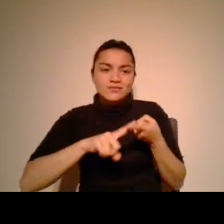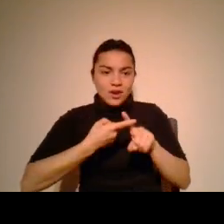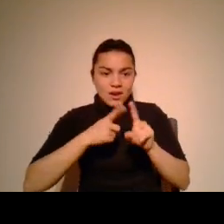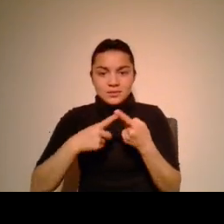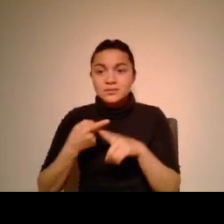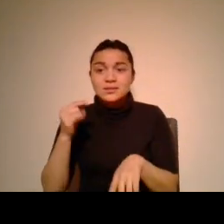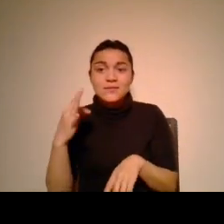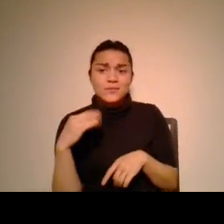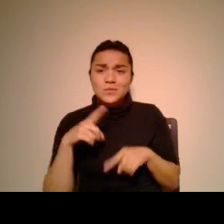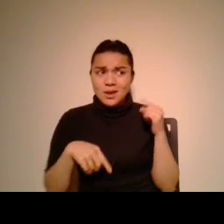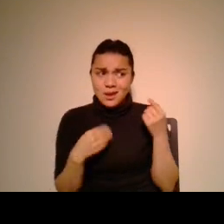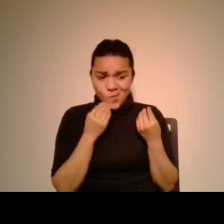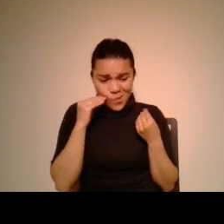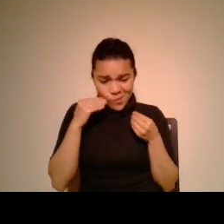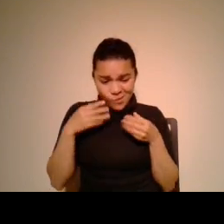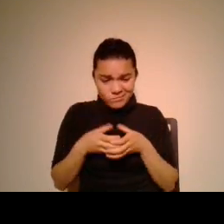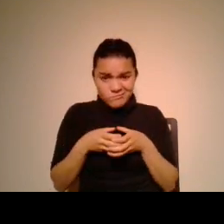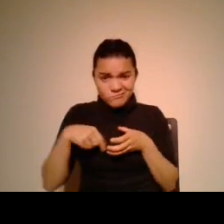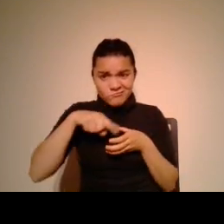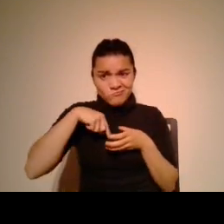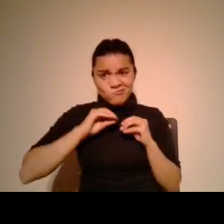some online ones.